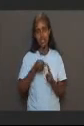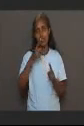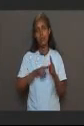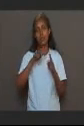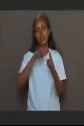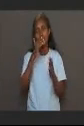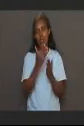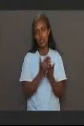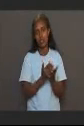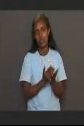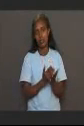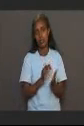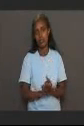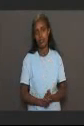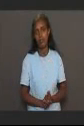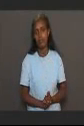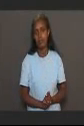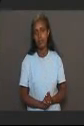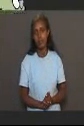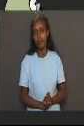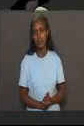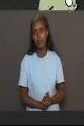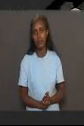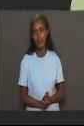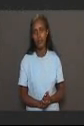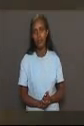Let's get back to our lesson.